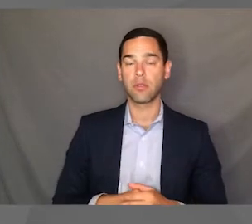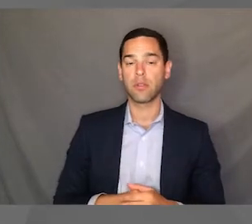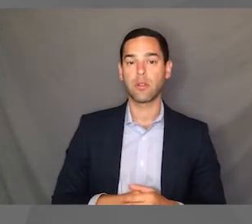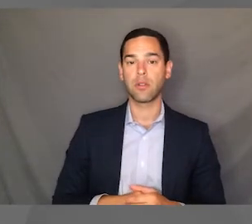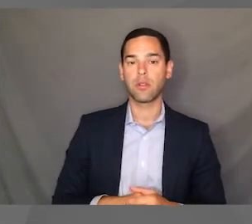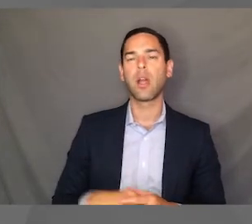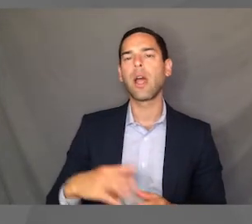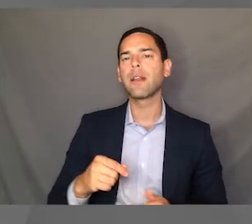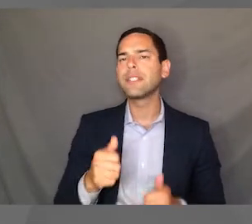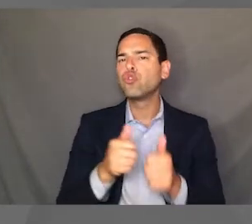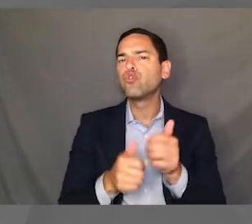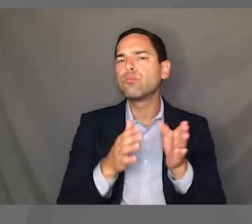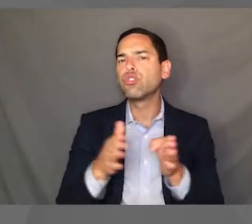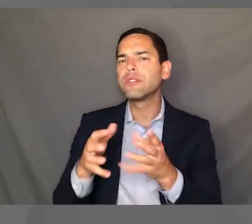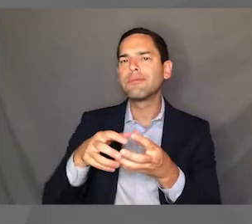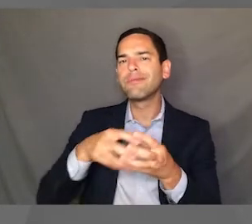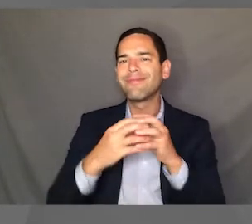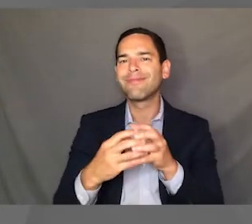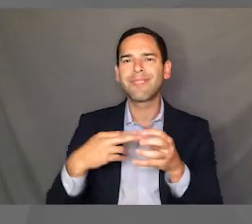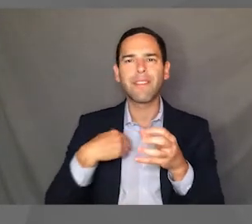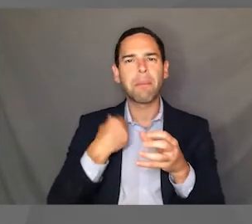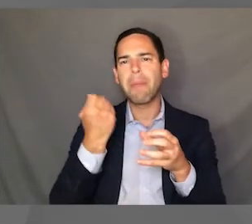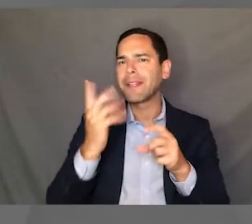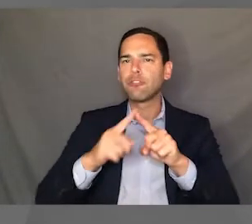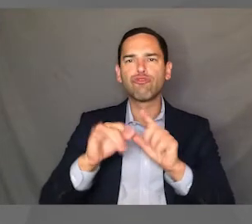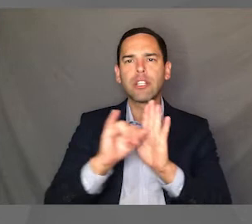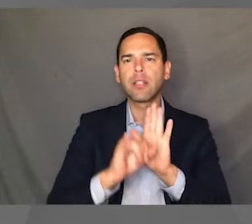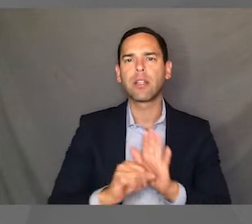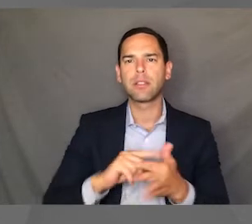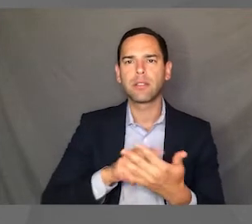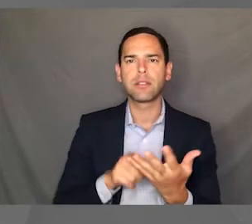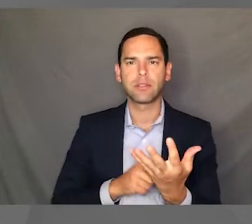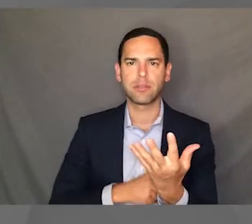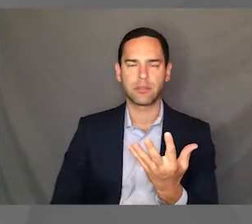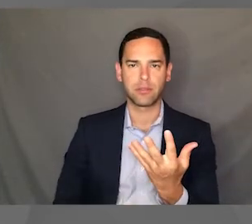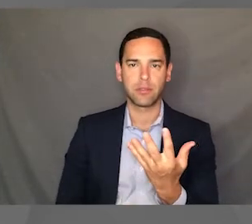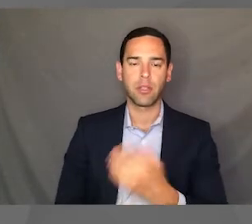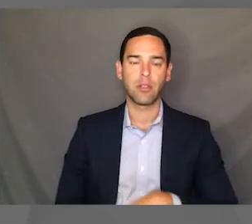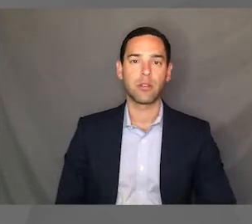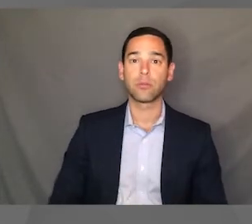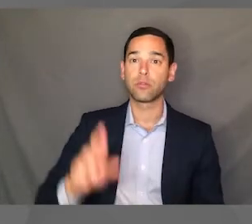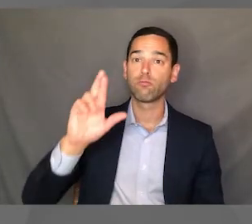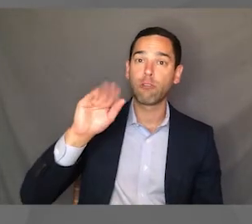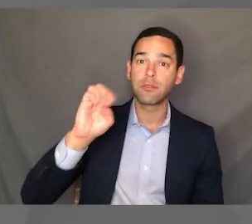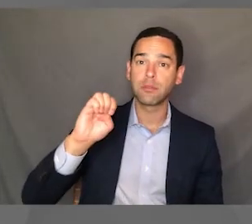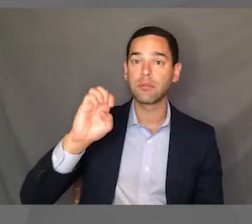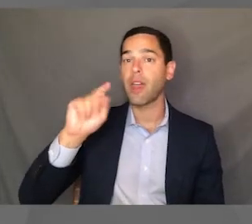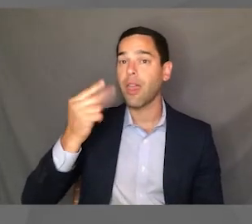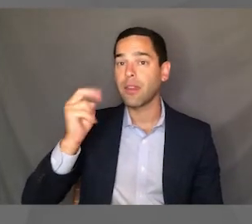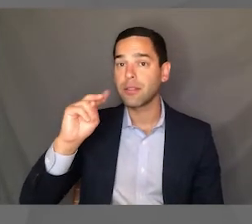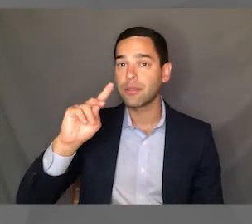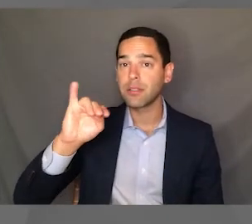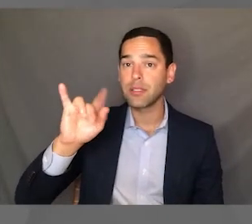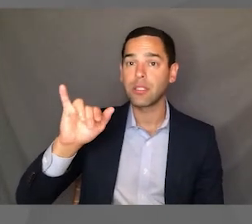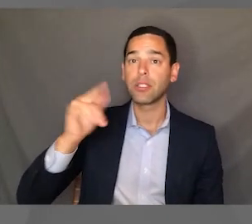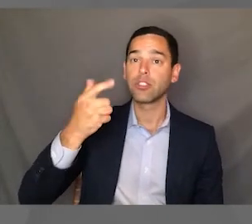is many things. So every person has lots of different identities that they wear, their race, their ethnicity, their gender, their